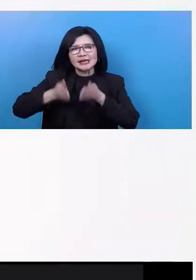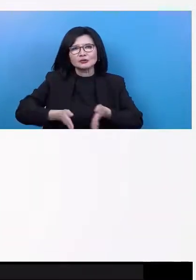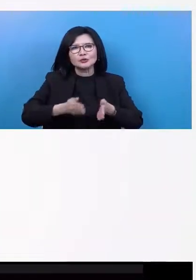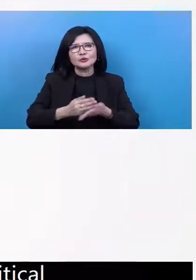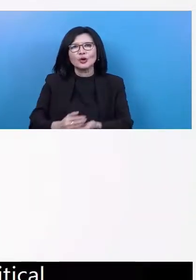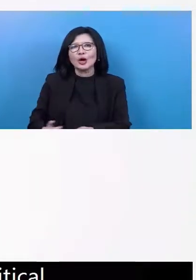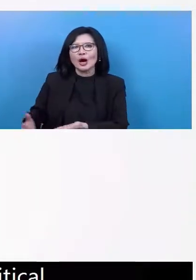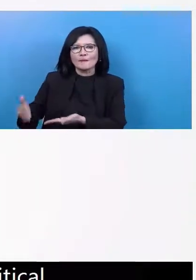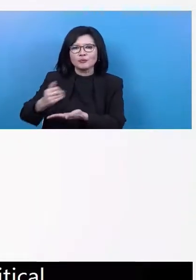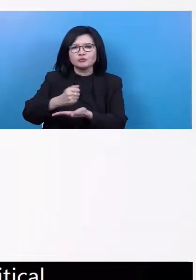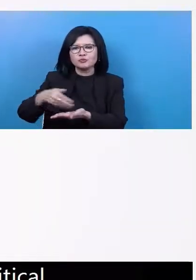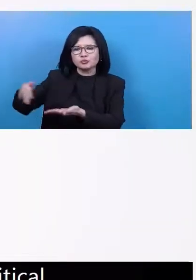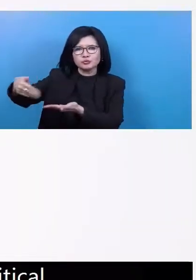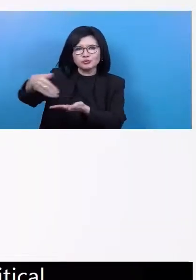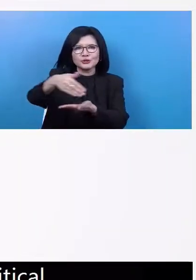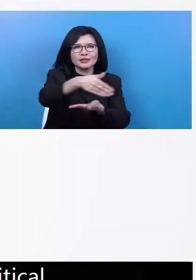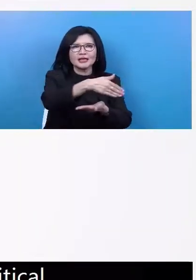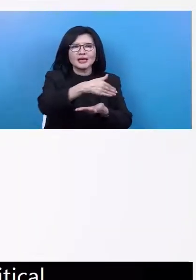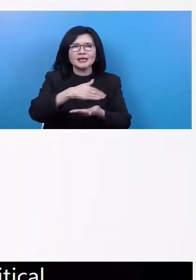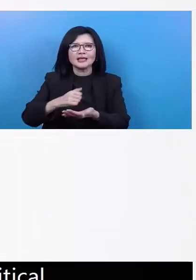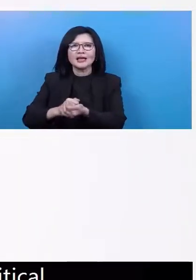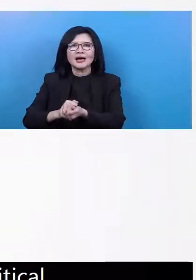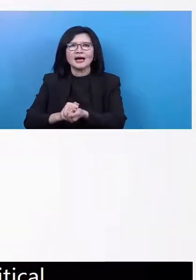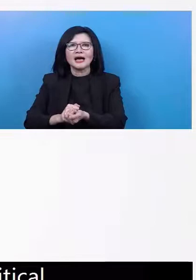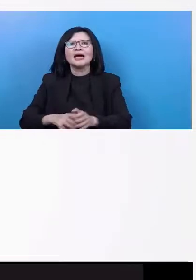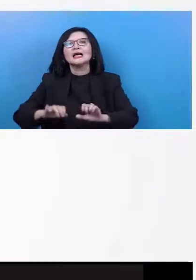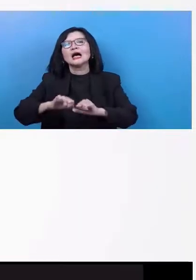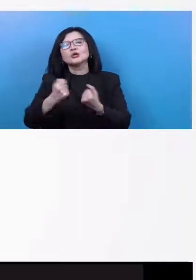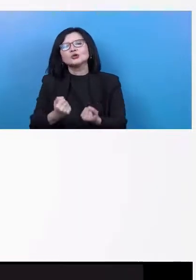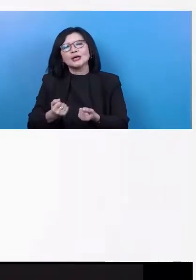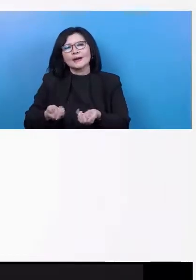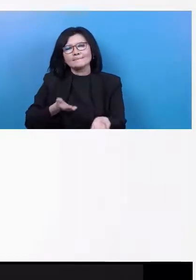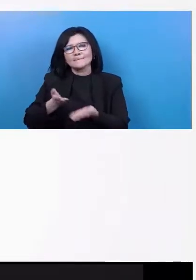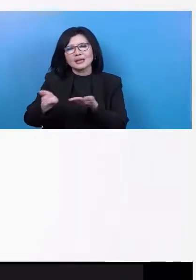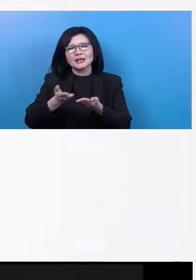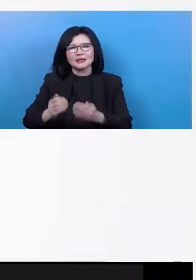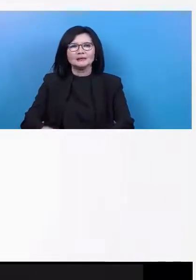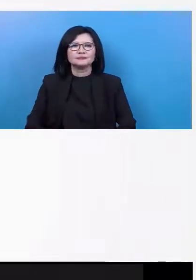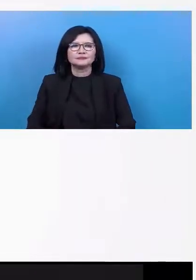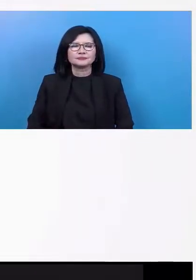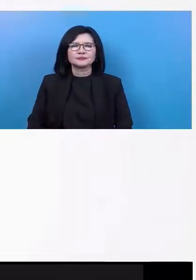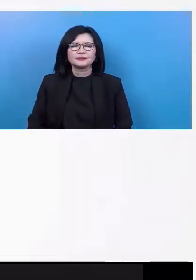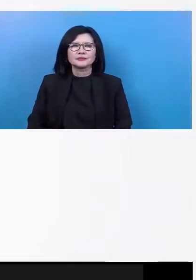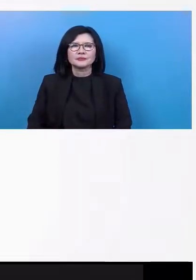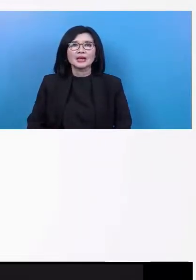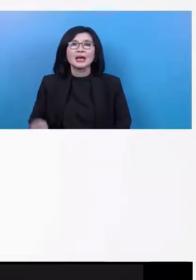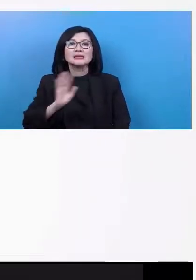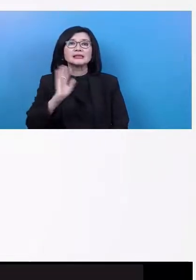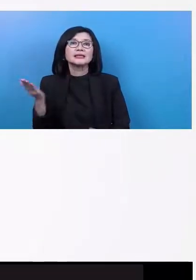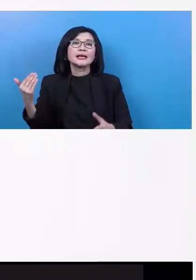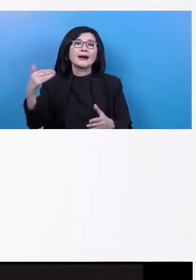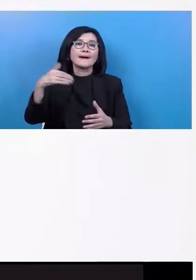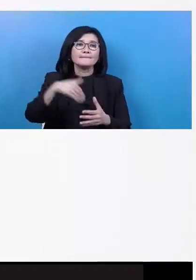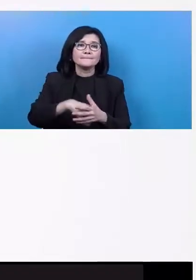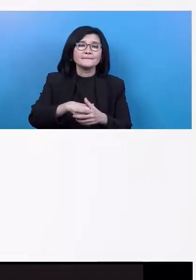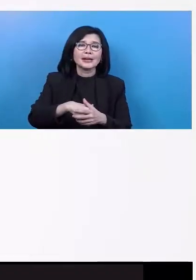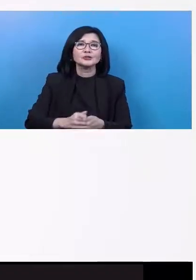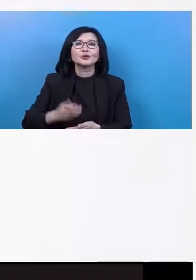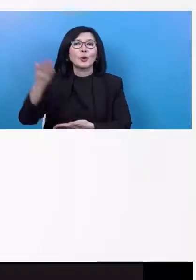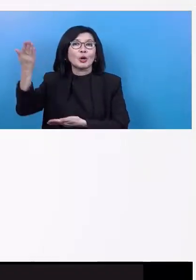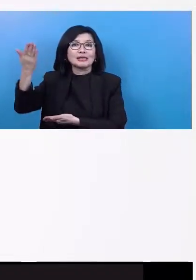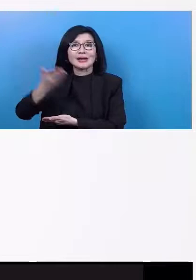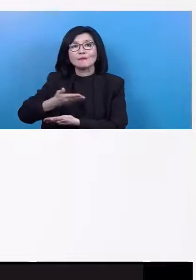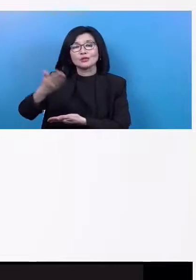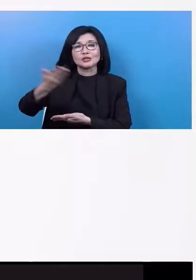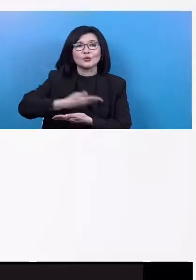collection. Now, I won't be going into putting forward a speech or lengthy remarks for you